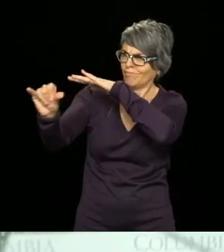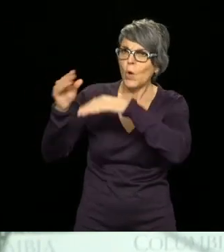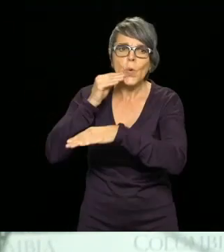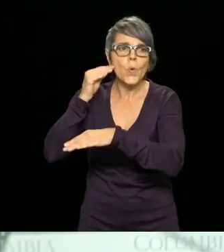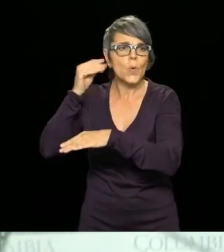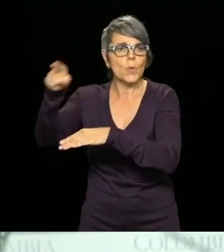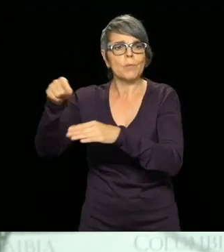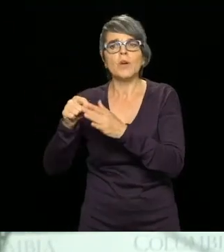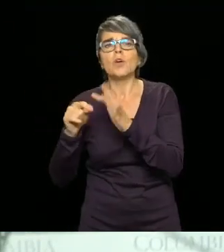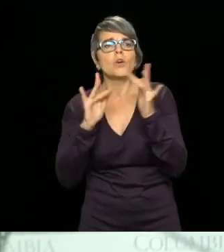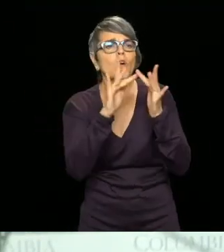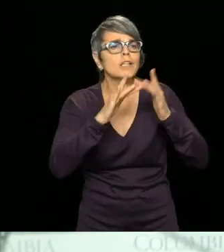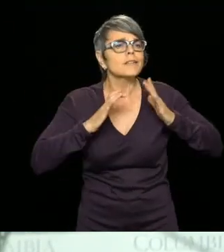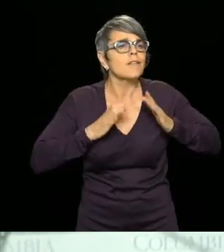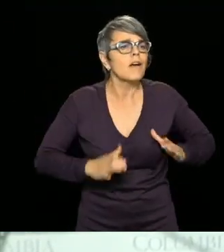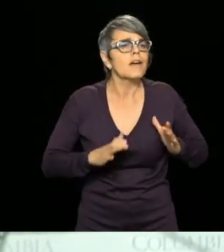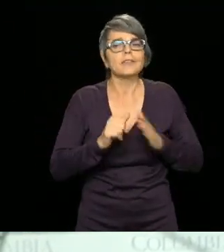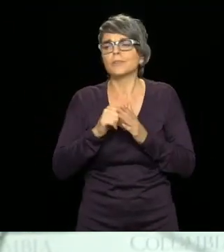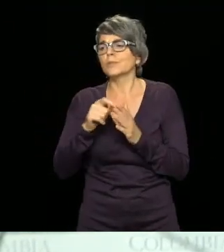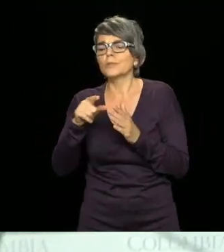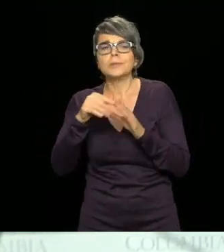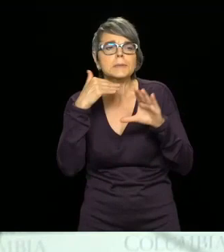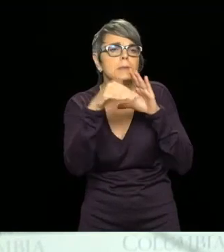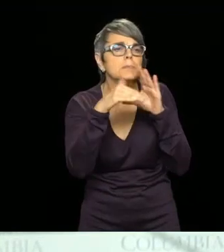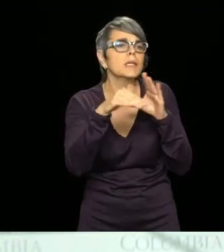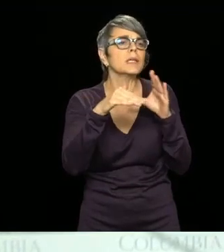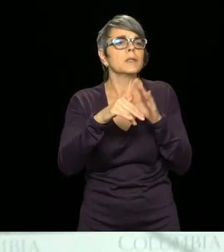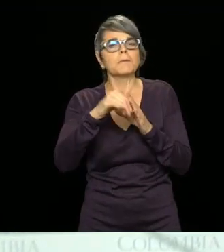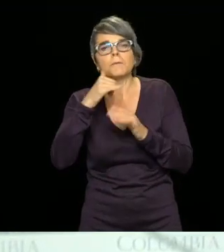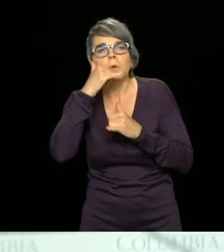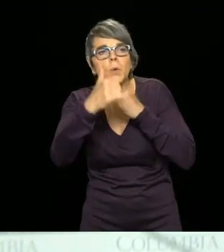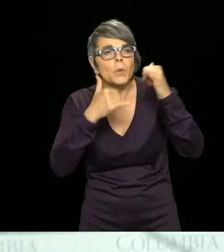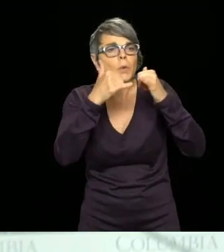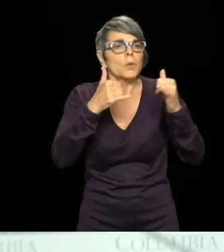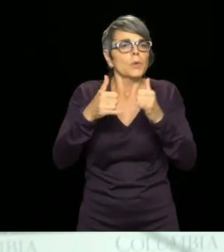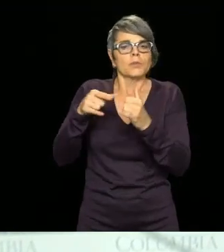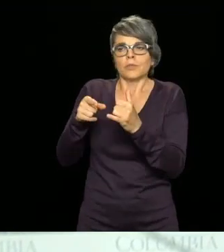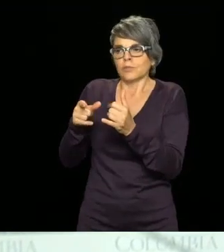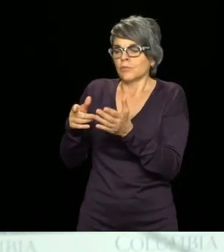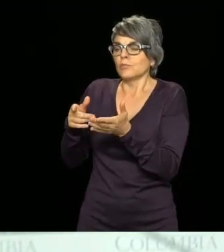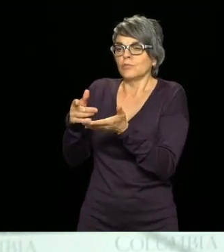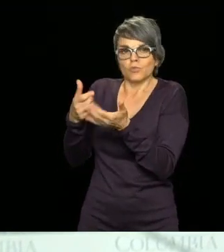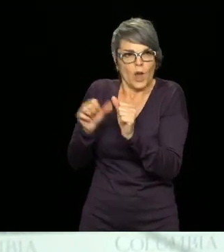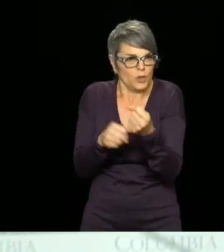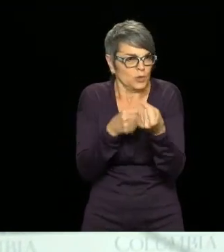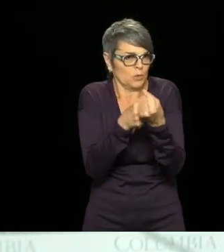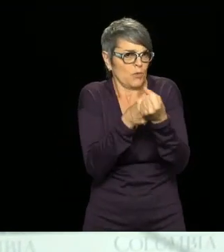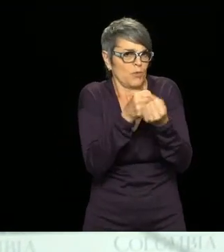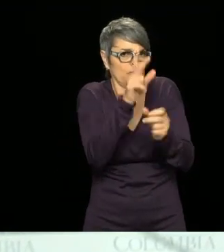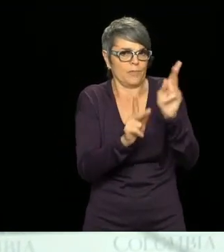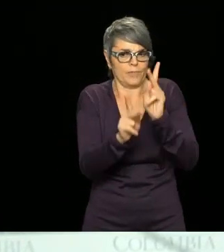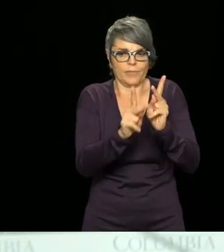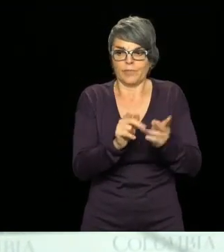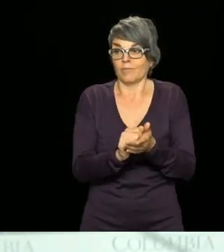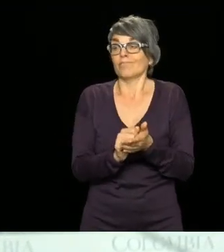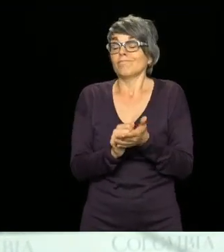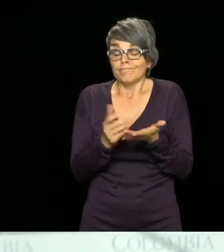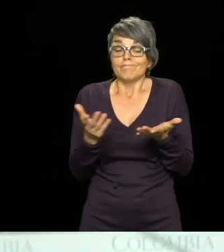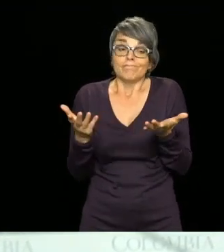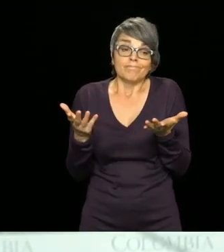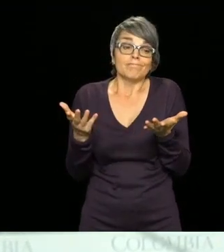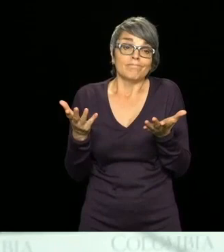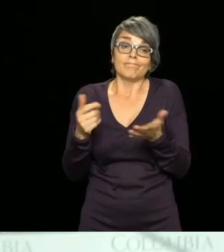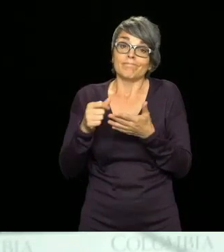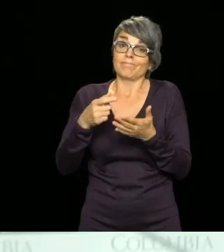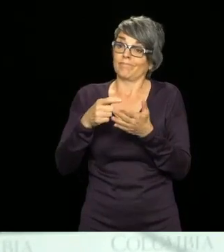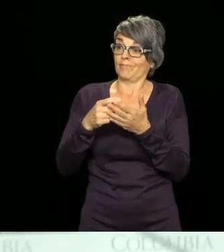and to be available in as much a seamless way as possible. And I think, you know, I think we've all been struggling with, in the early